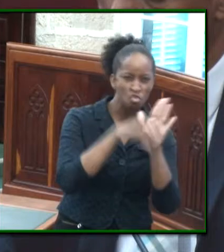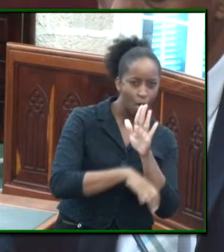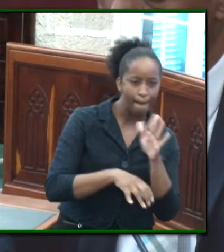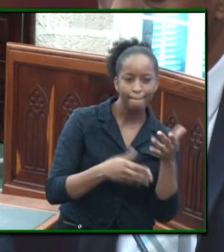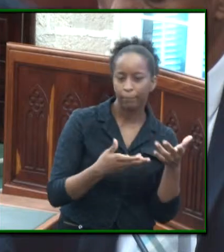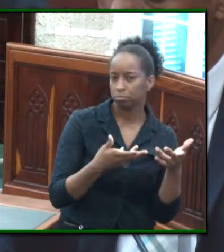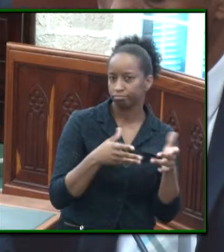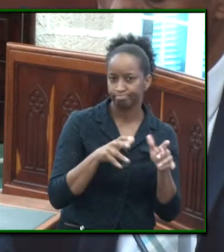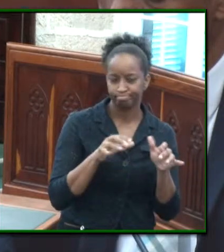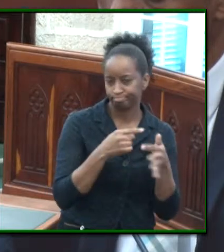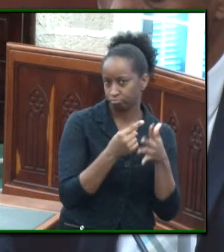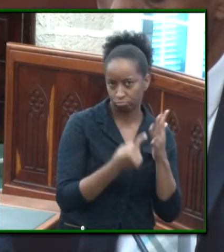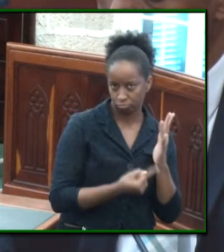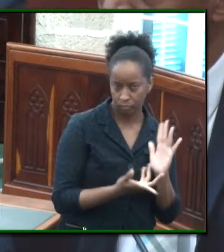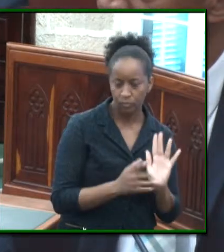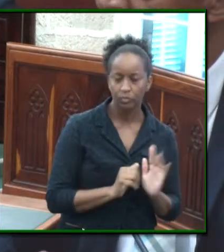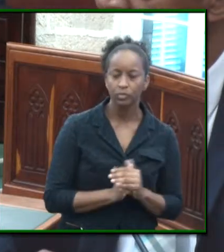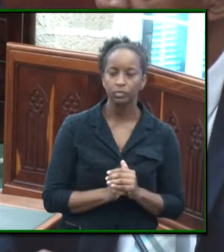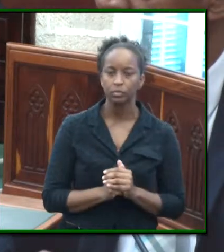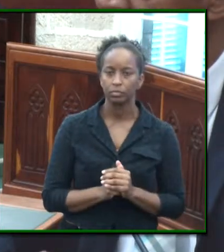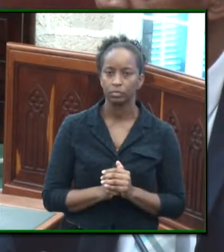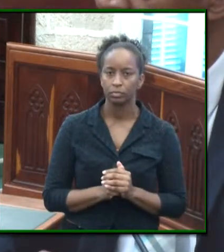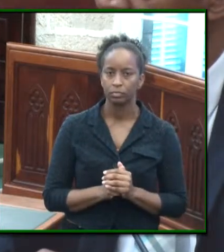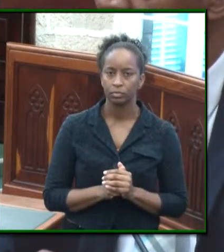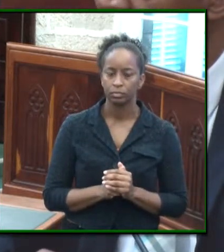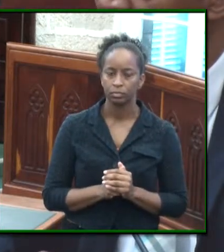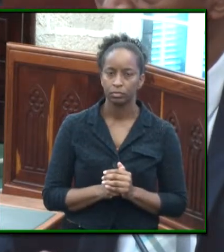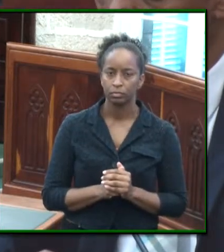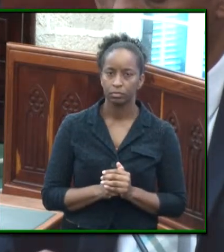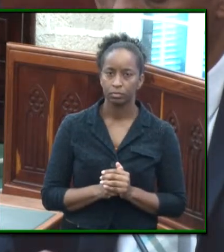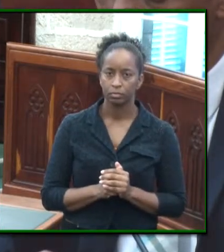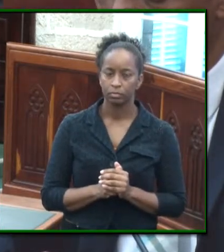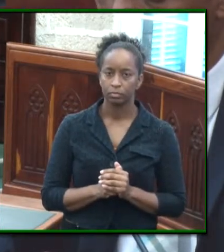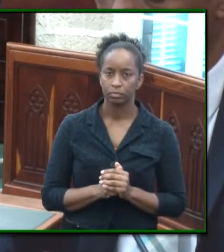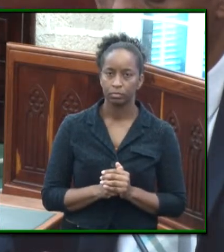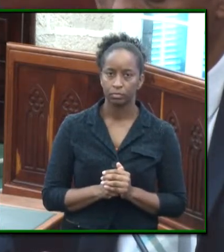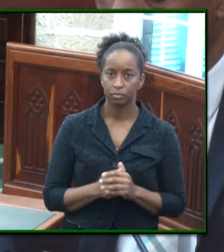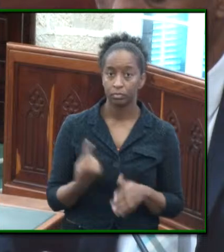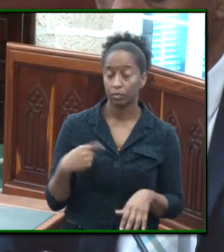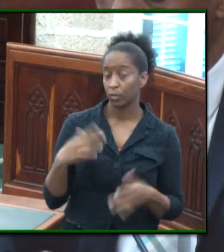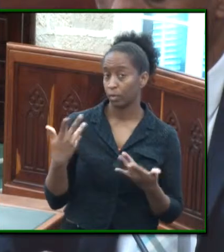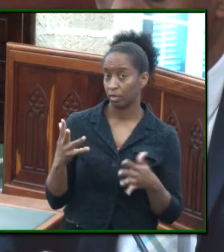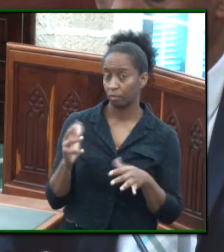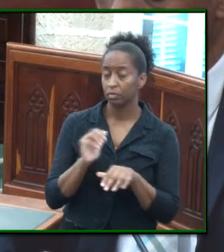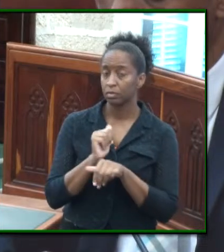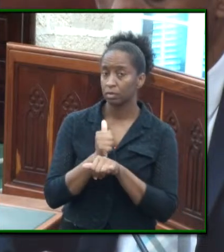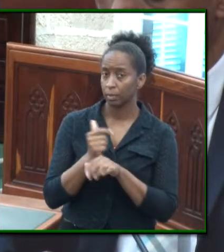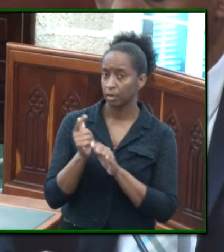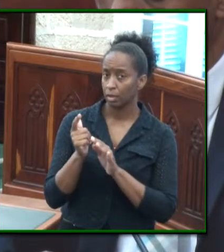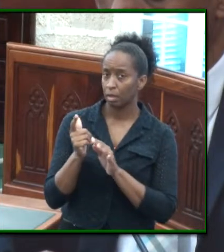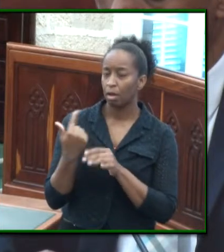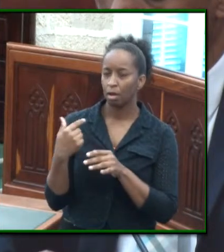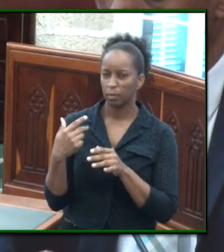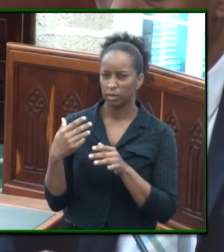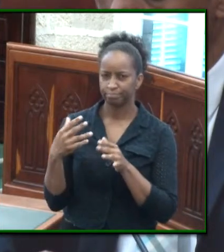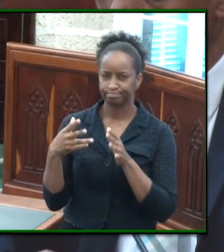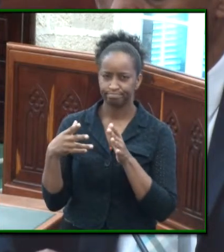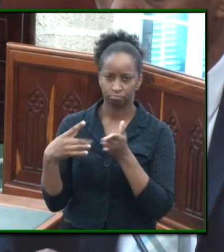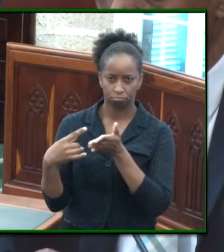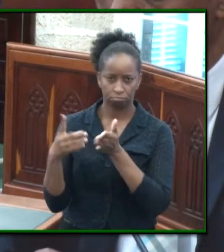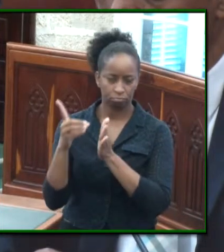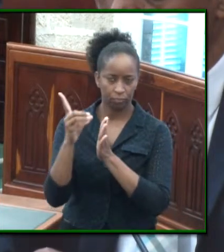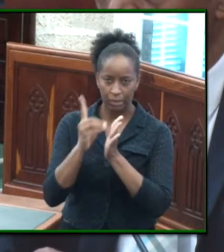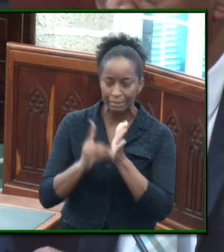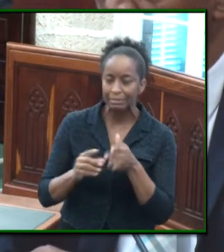to recognize the commercial court, to set out what areas will be dealt with by the commercial court. We